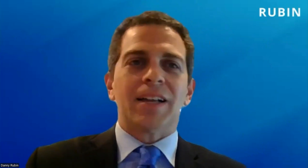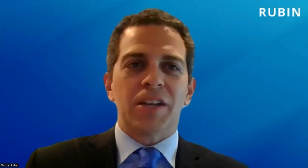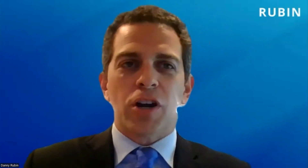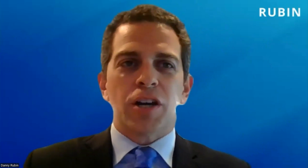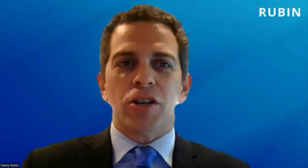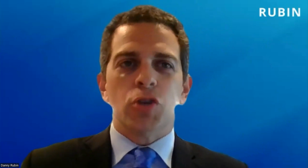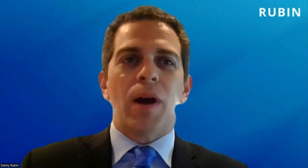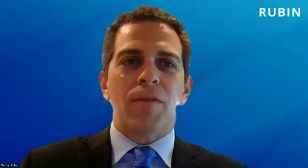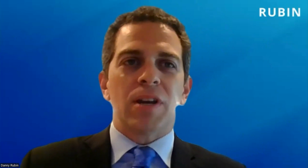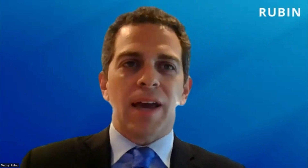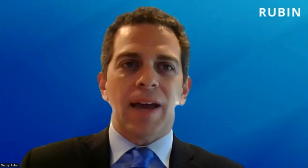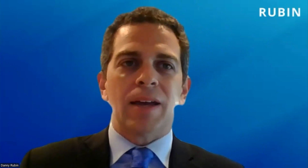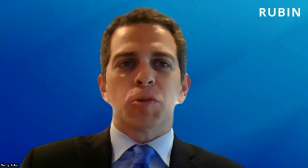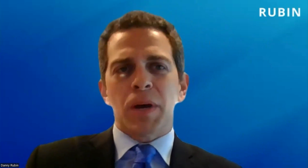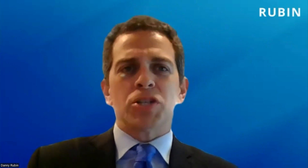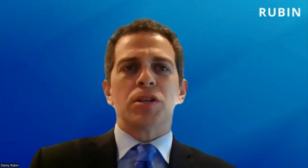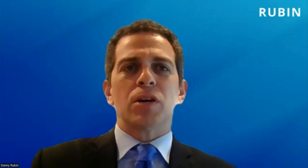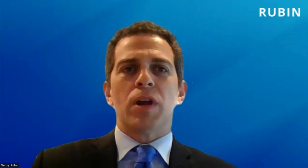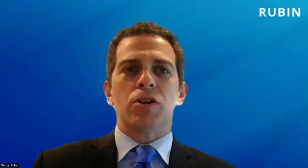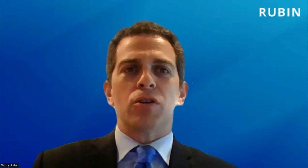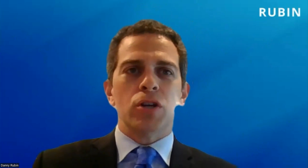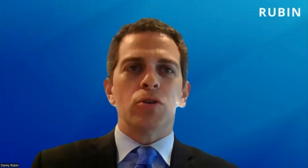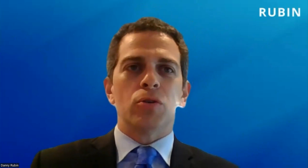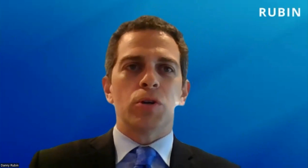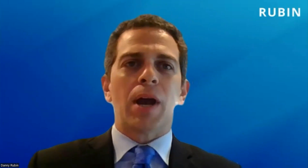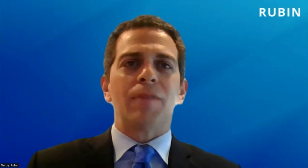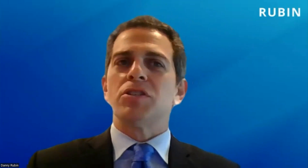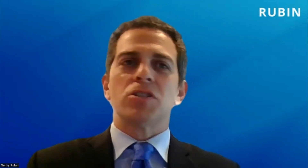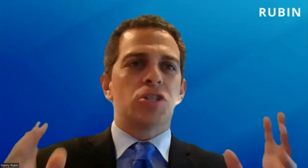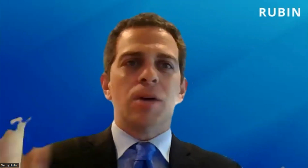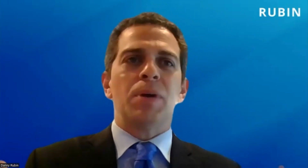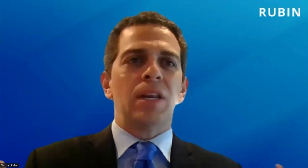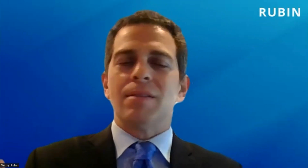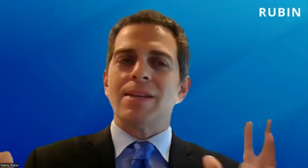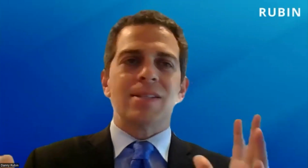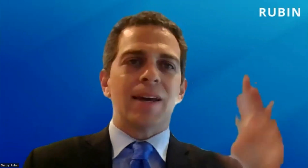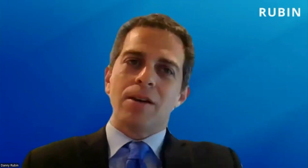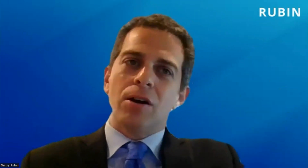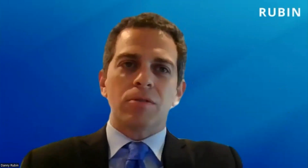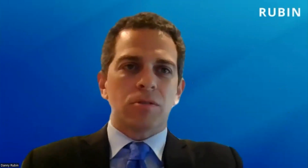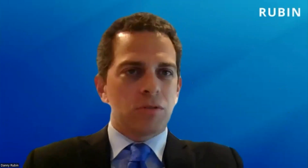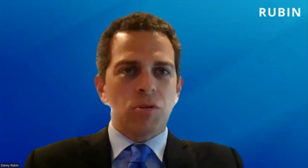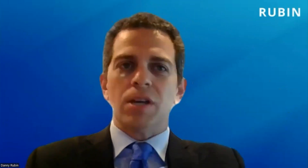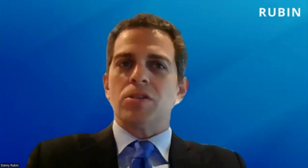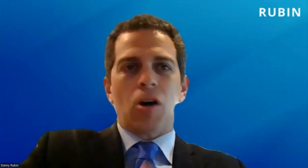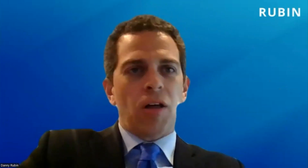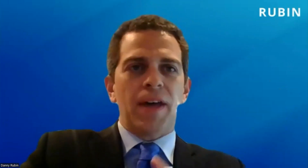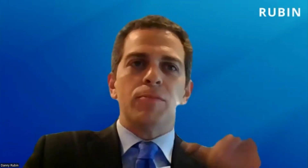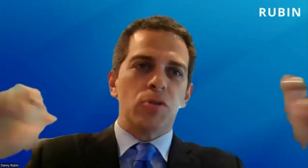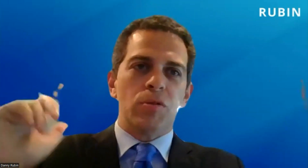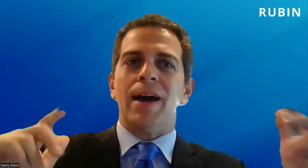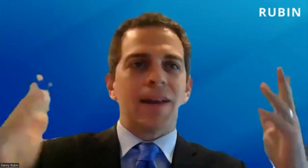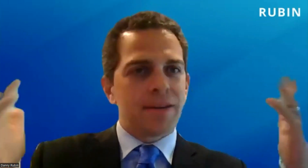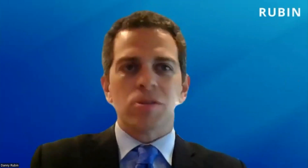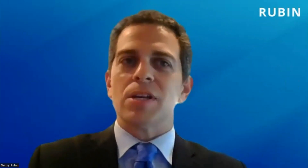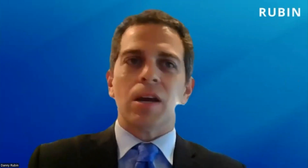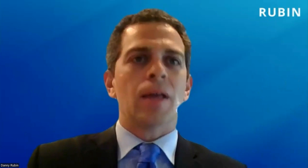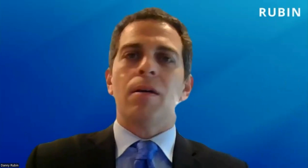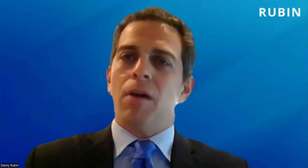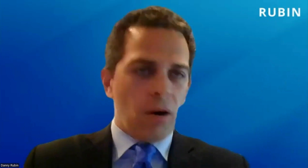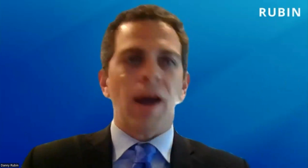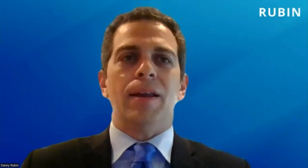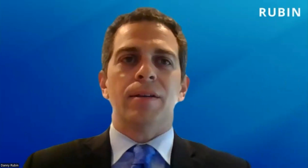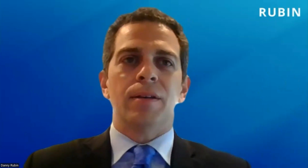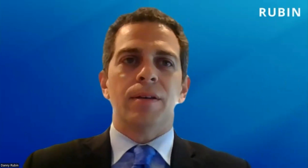what exactly you're going to do every day, especially when you're new. You have to just jump in and they say, go do this, call them, do that. And you